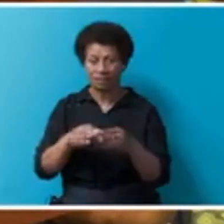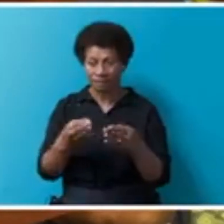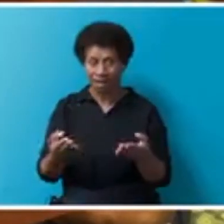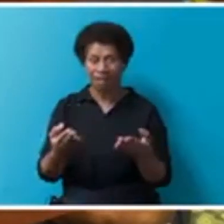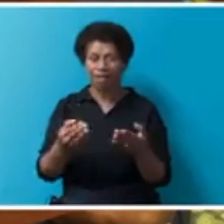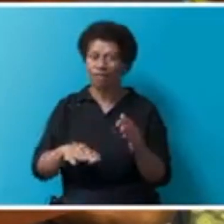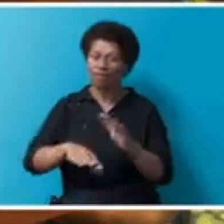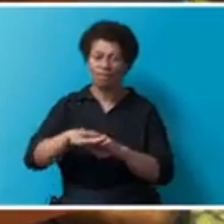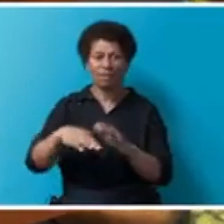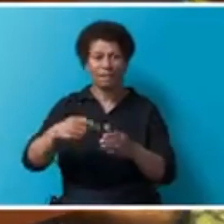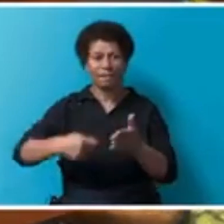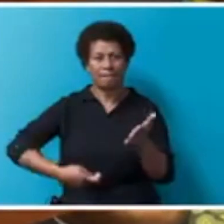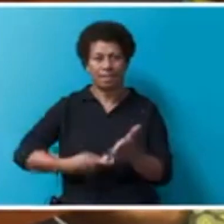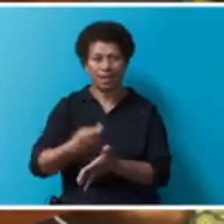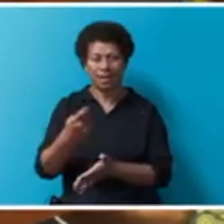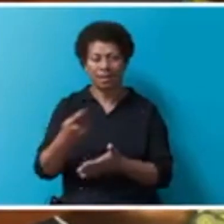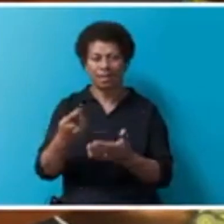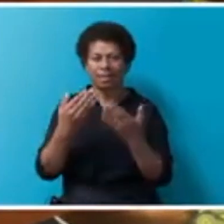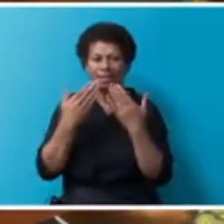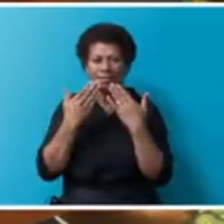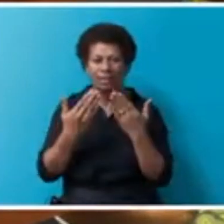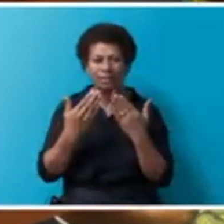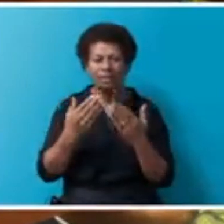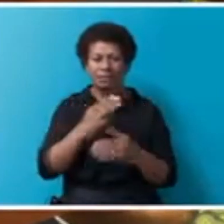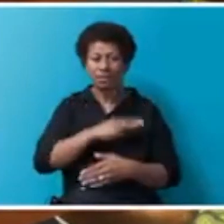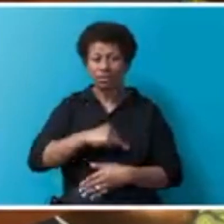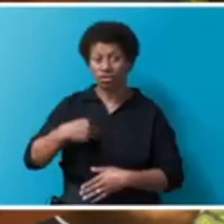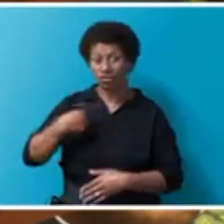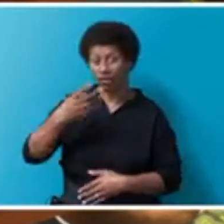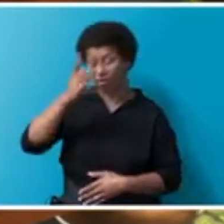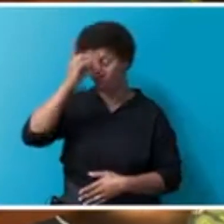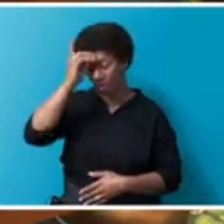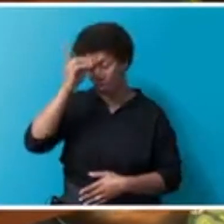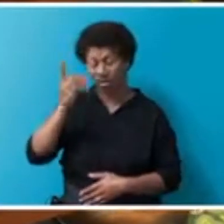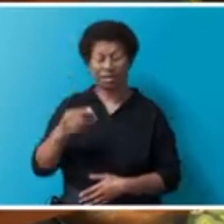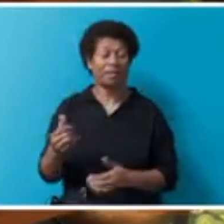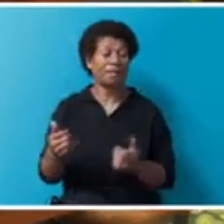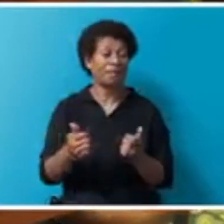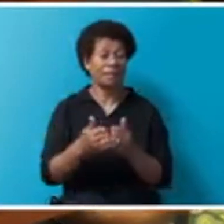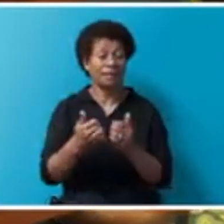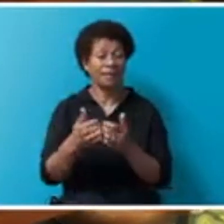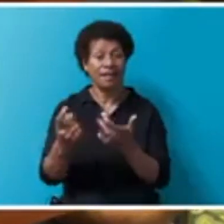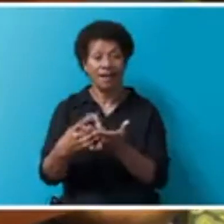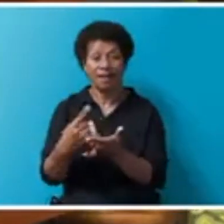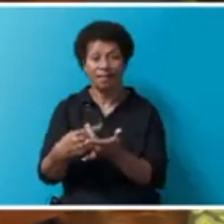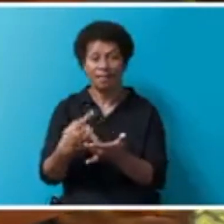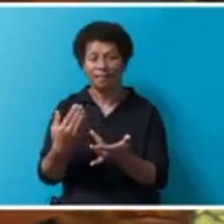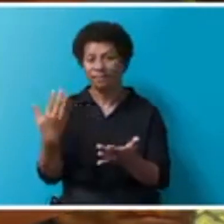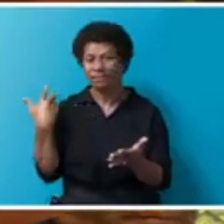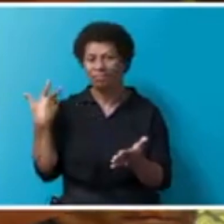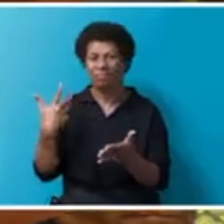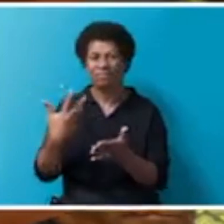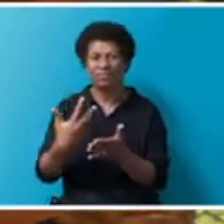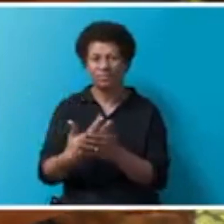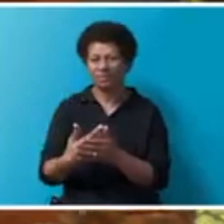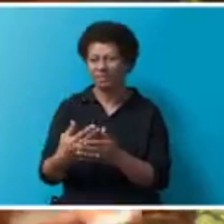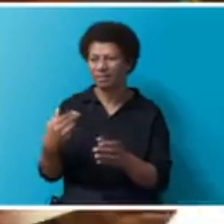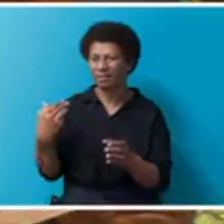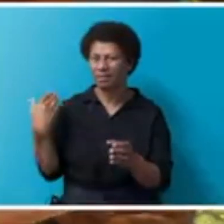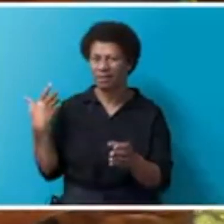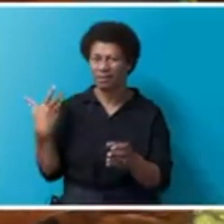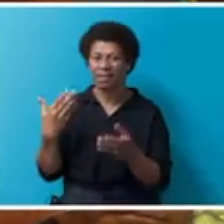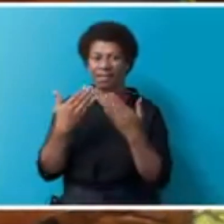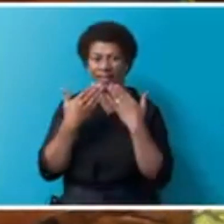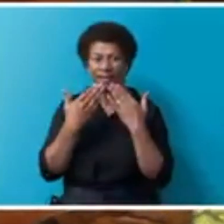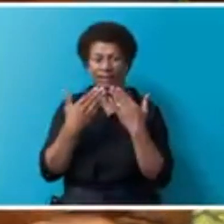Honourable Minister for Education for correcting this and many other anomalies that have been in existence for over a decade. Thank you, sir.